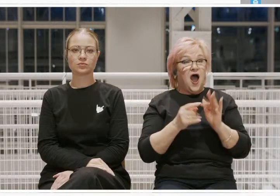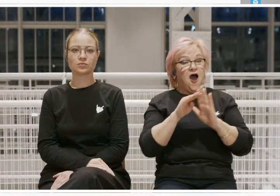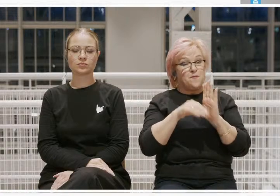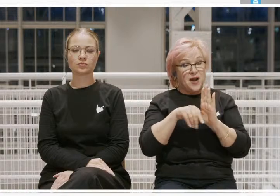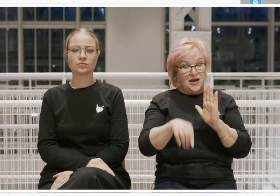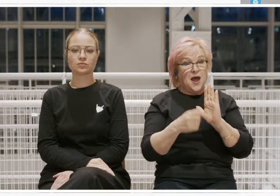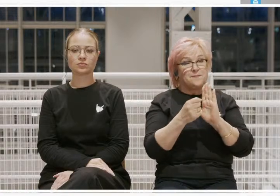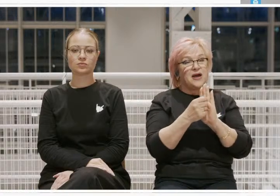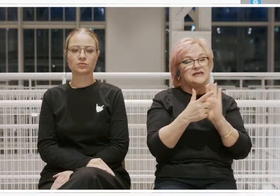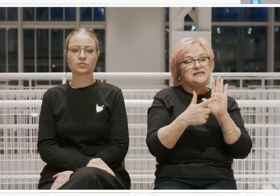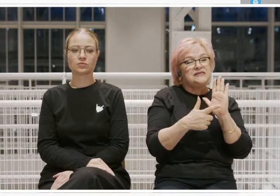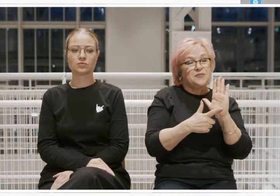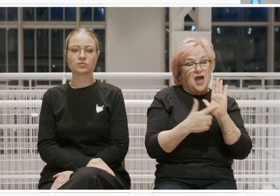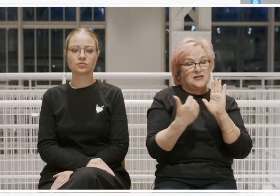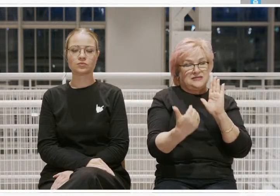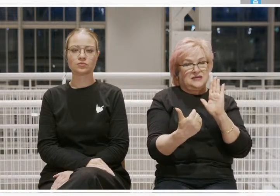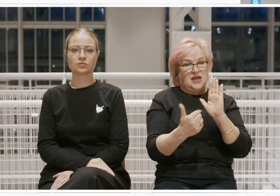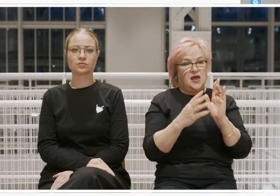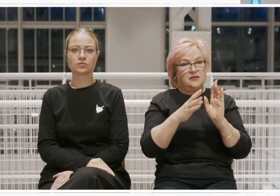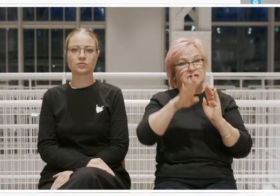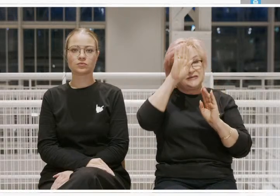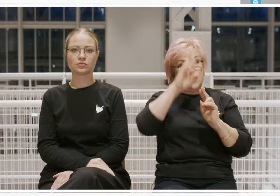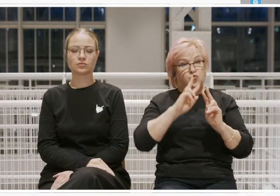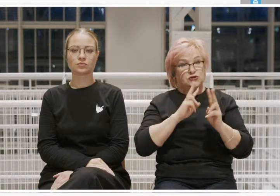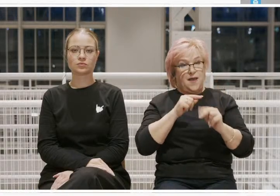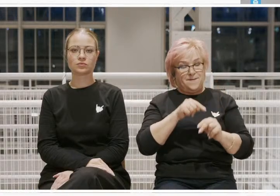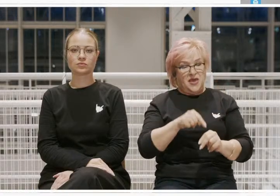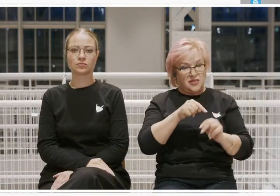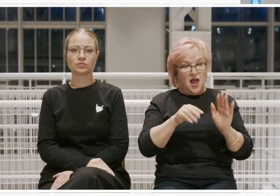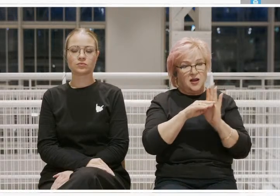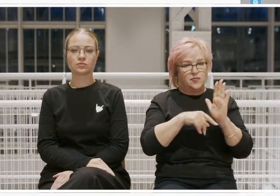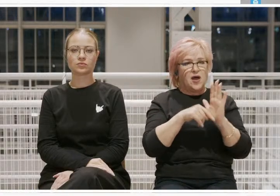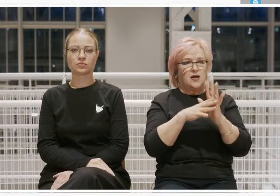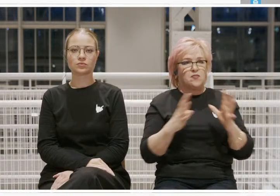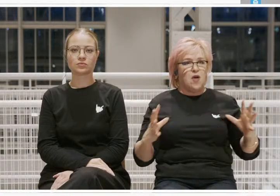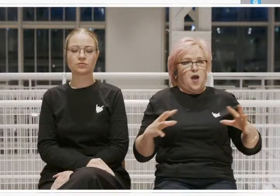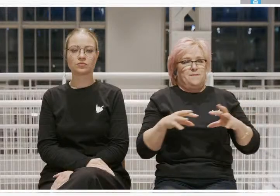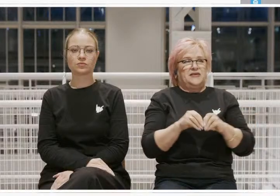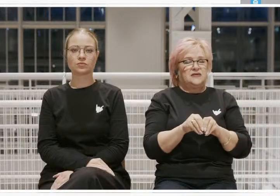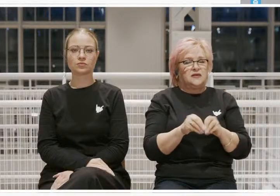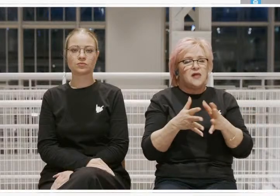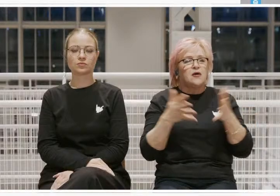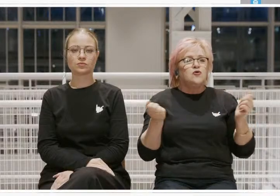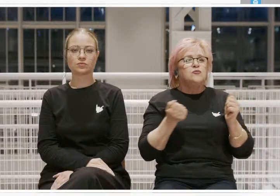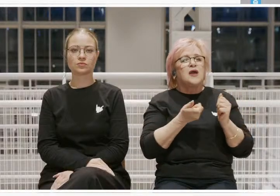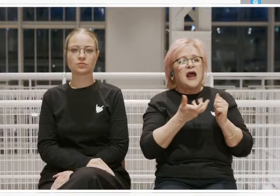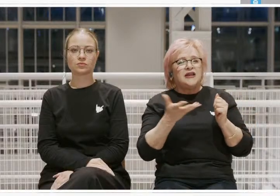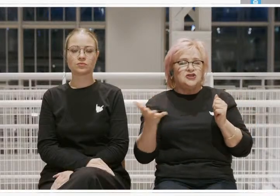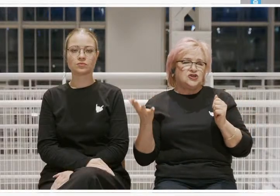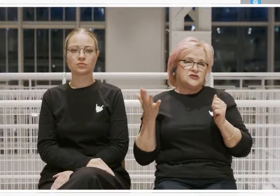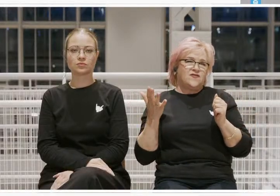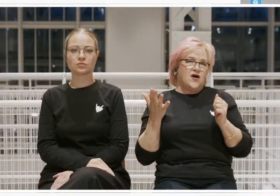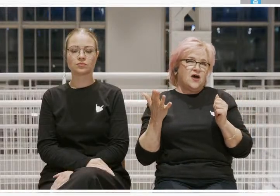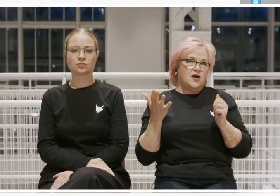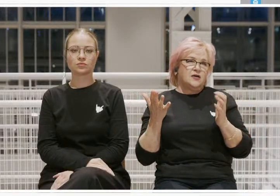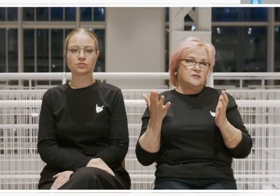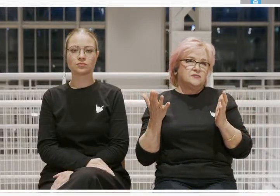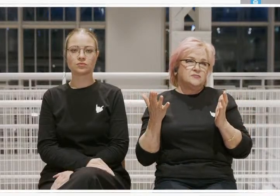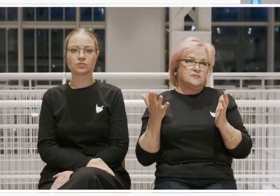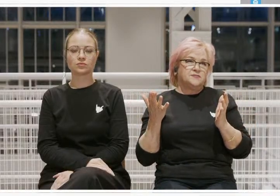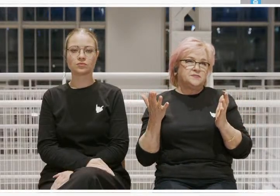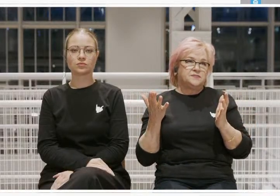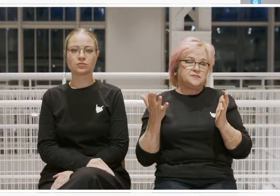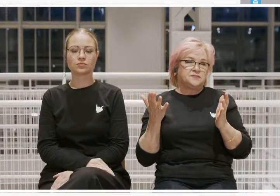Biennial created an international cultural network between local and international art